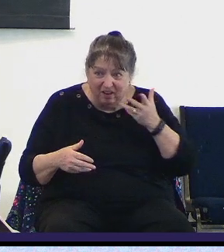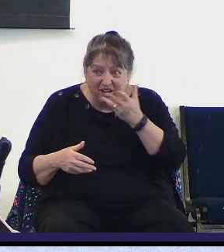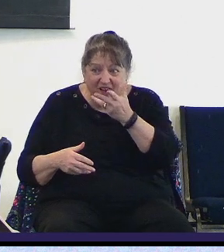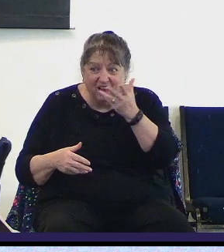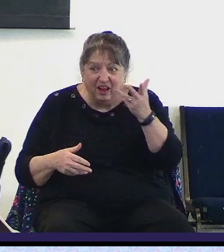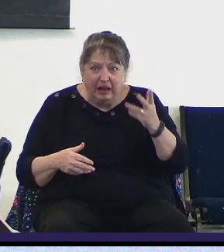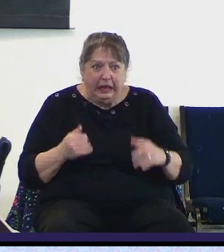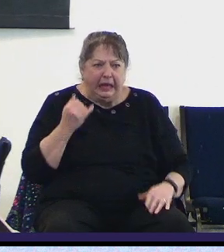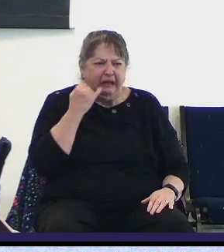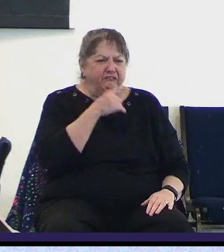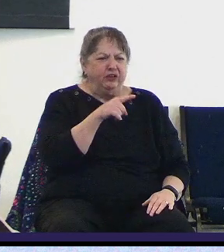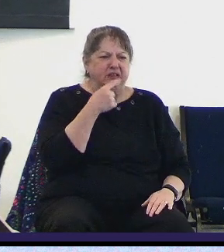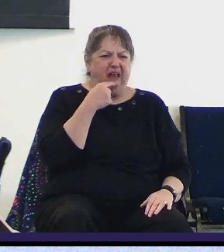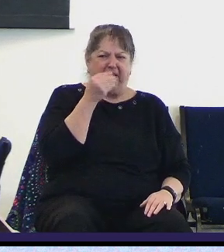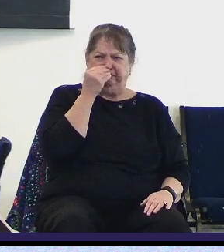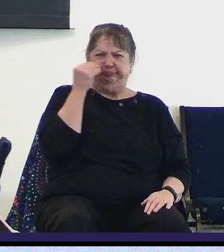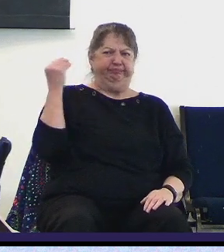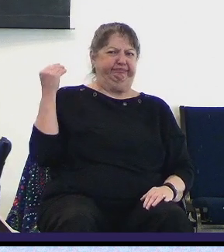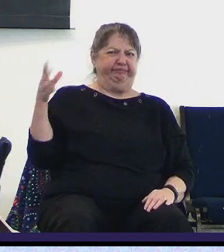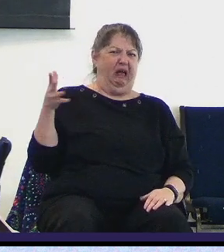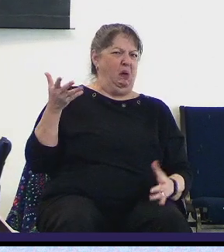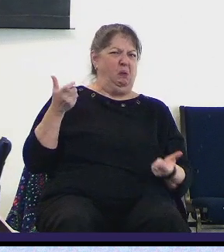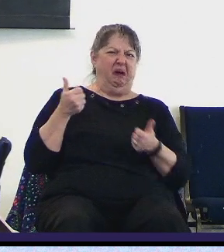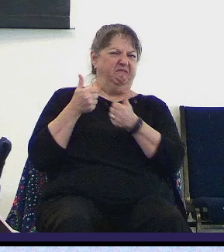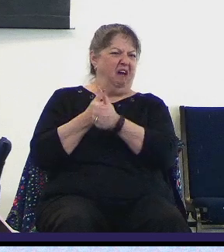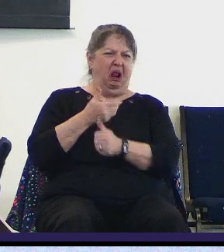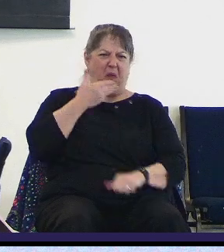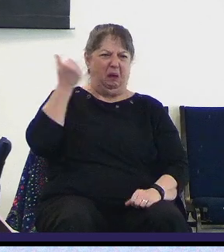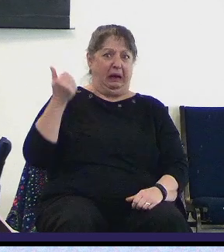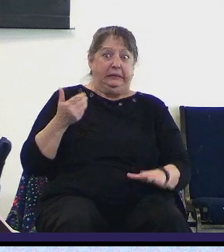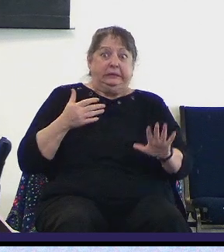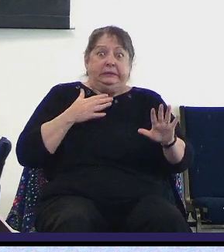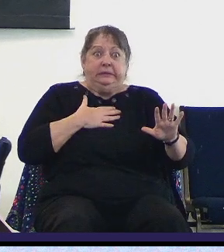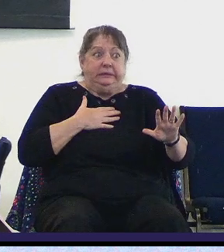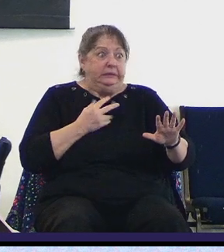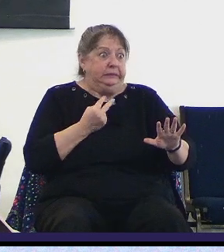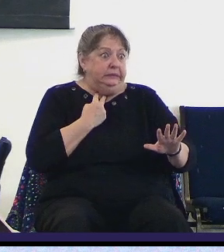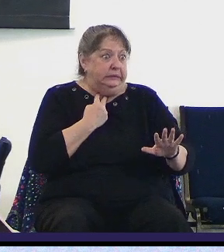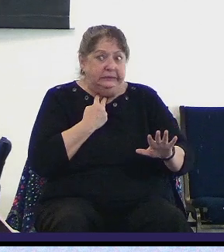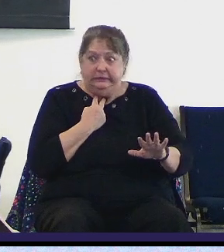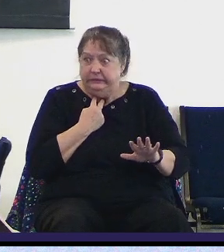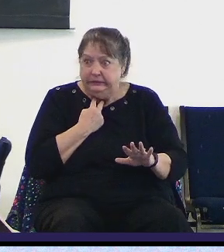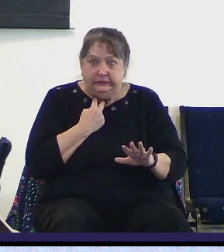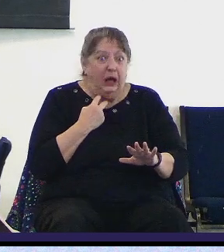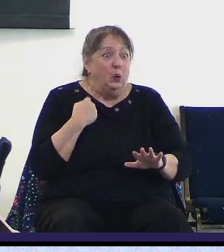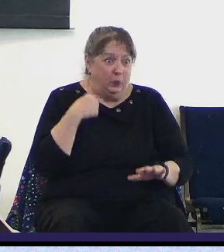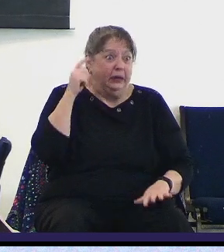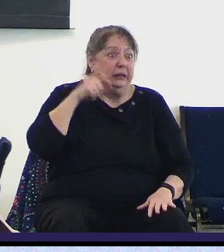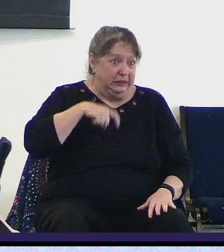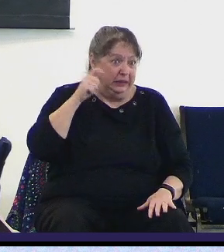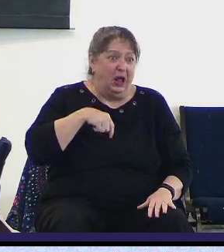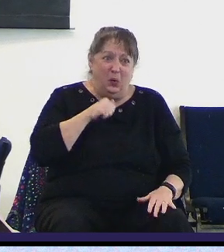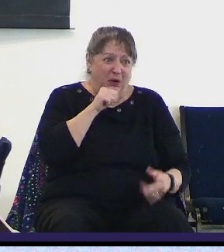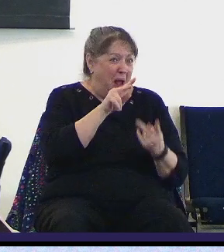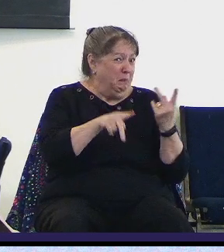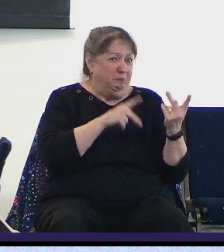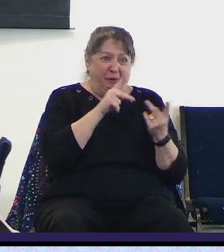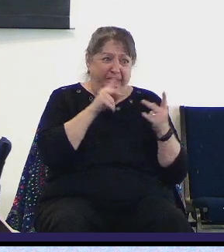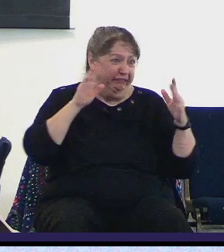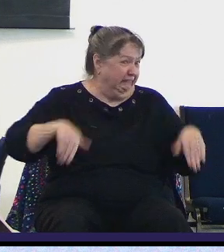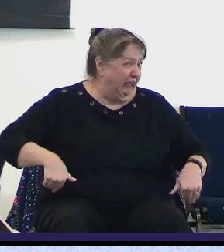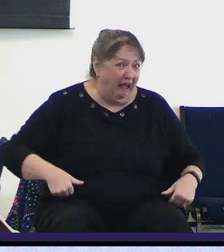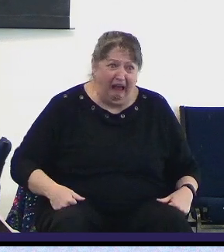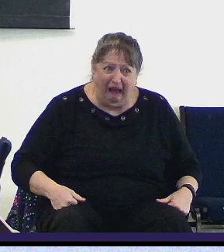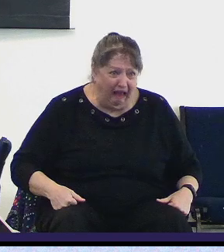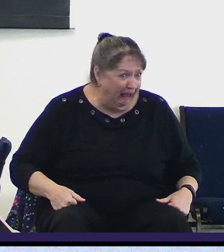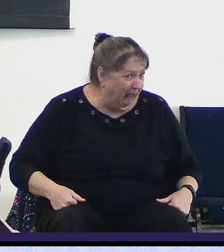if yours doesn't go up, mine will go up for you and for myself at the same time, because I need to. We've not attained. Paul says, I've not